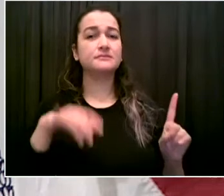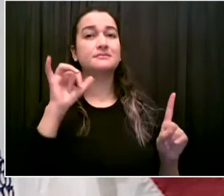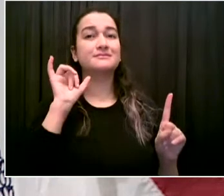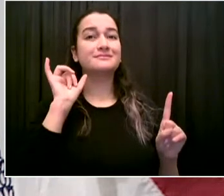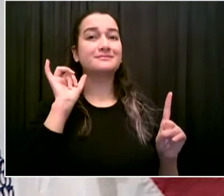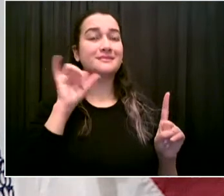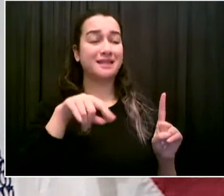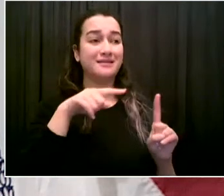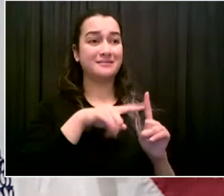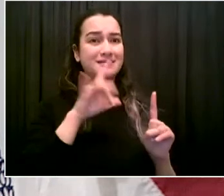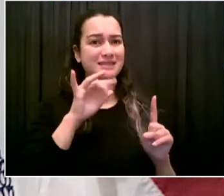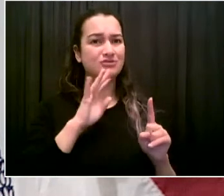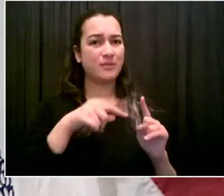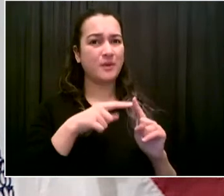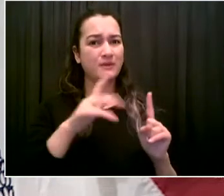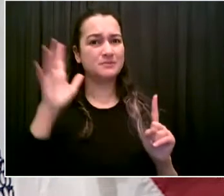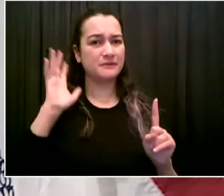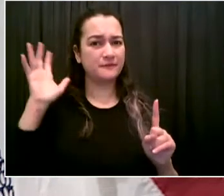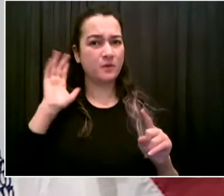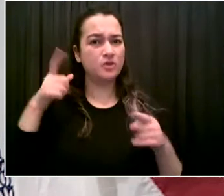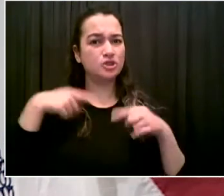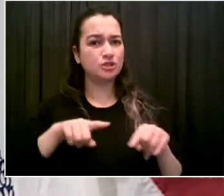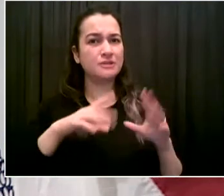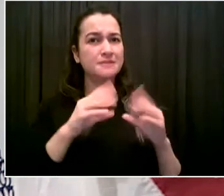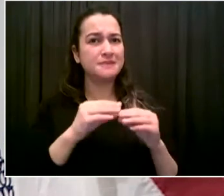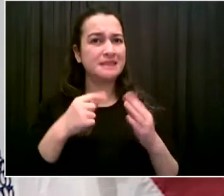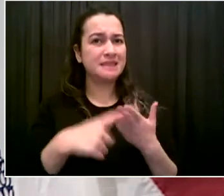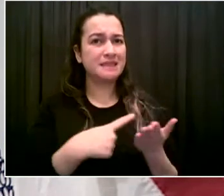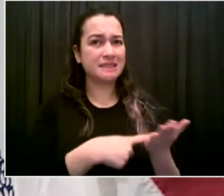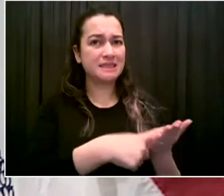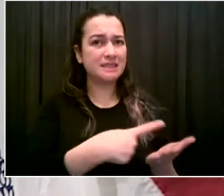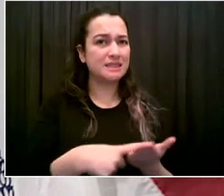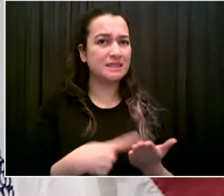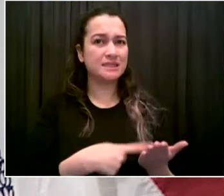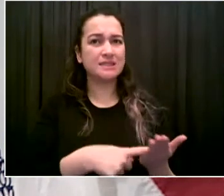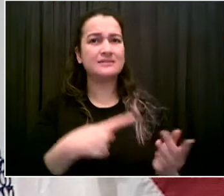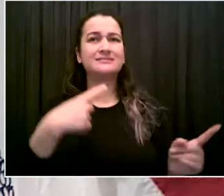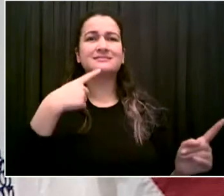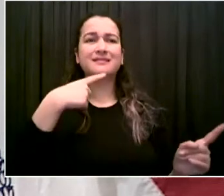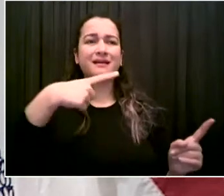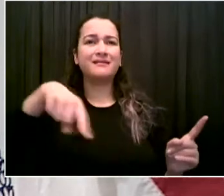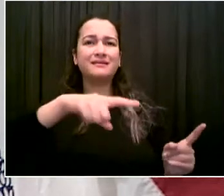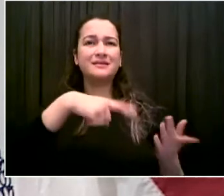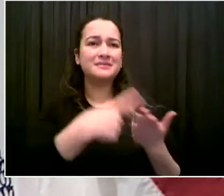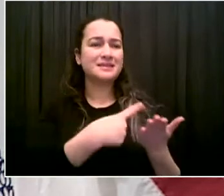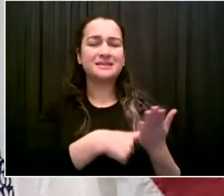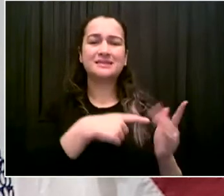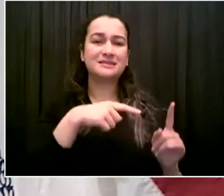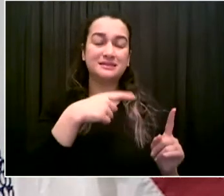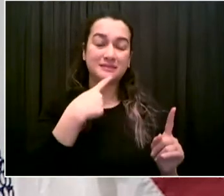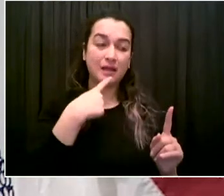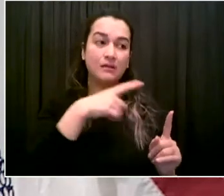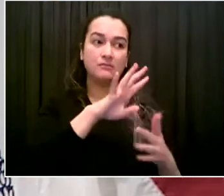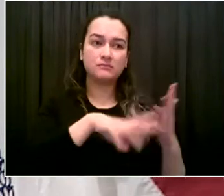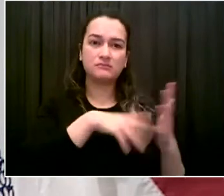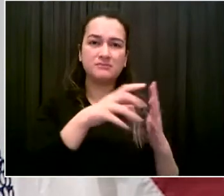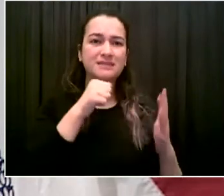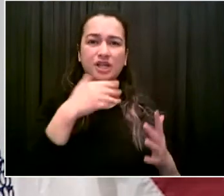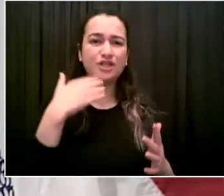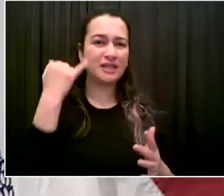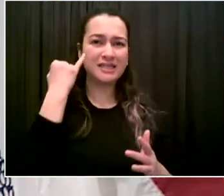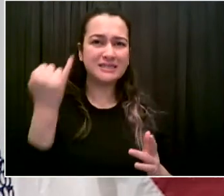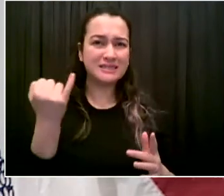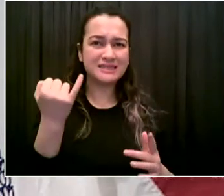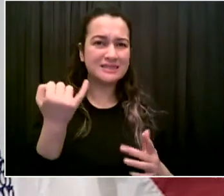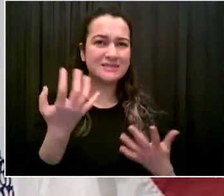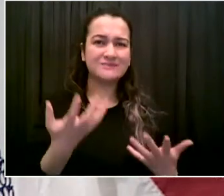that matrix, or a similar idea. Why was that, and what made you change your mind? I don't recall